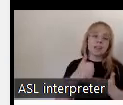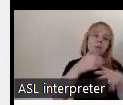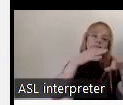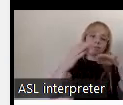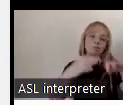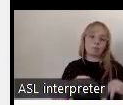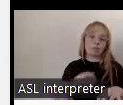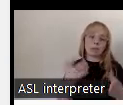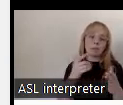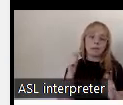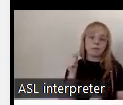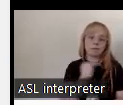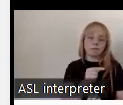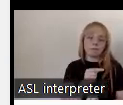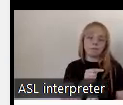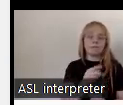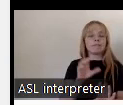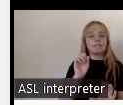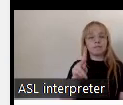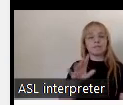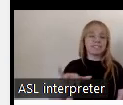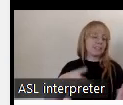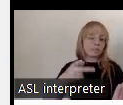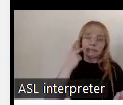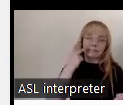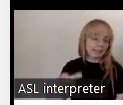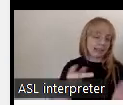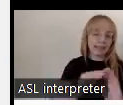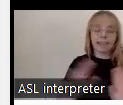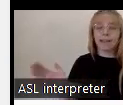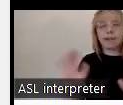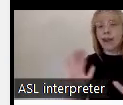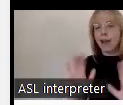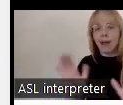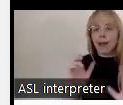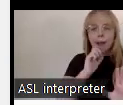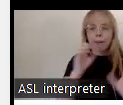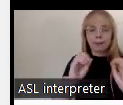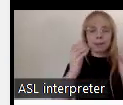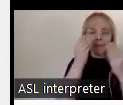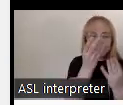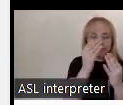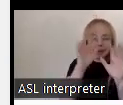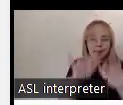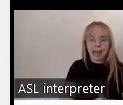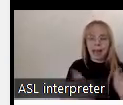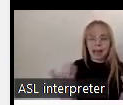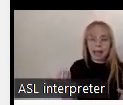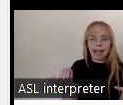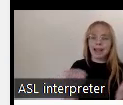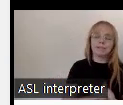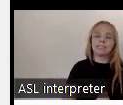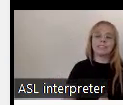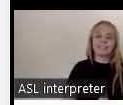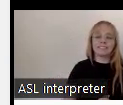what that is. Okay, and you can see that it's like, no, Marcy, you didn't put this information in here. And so it